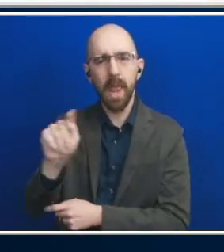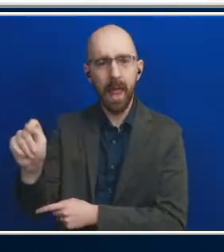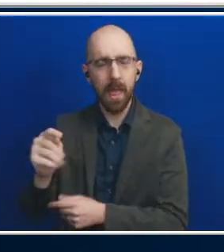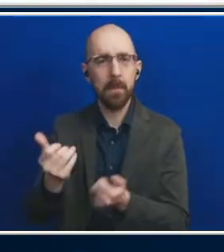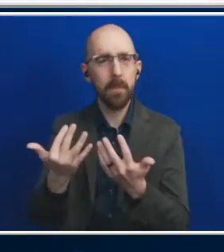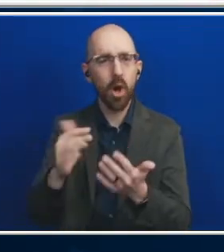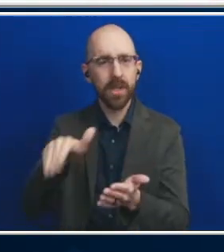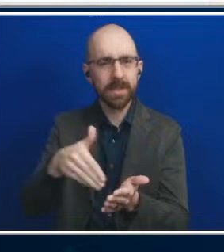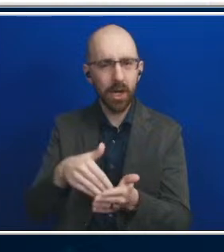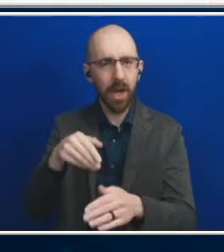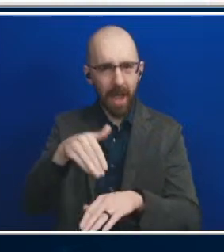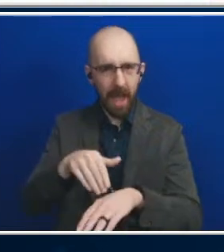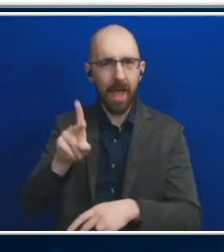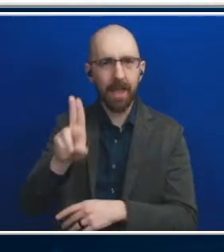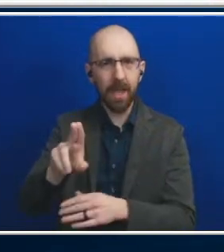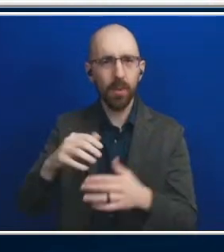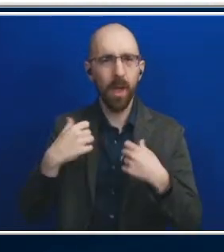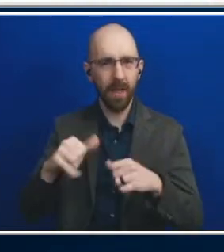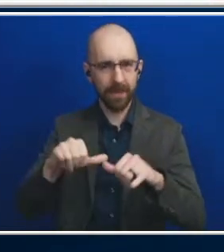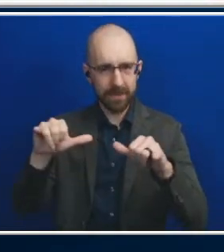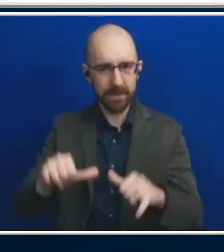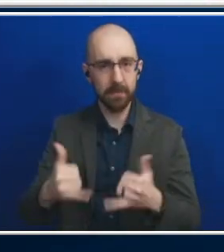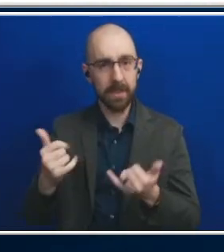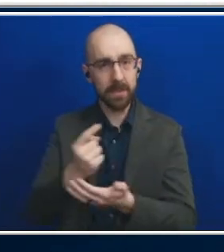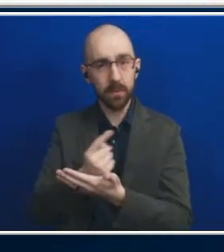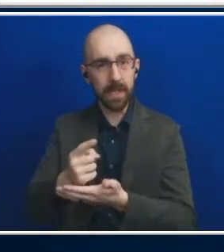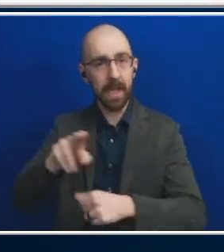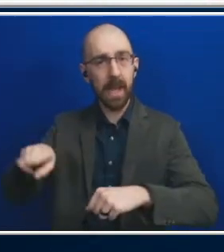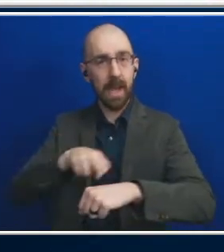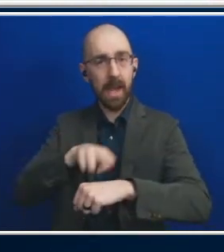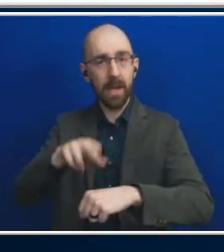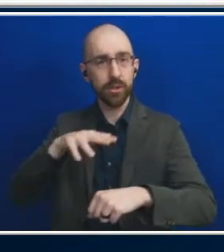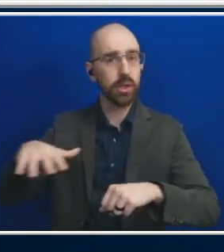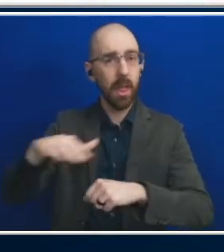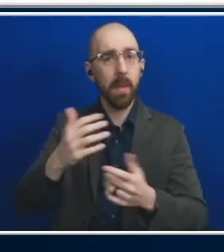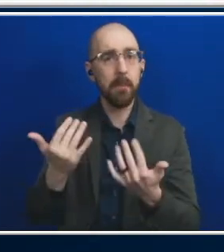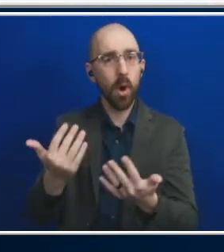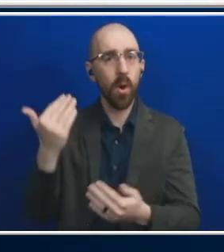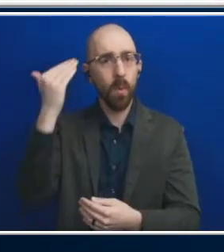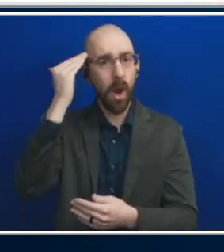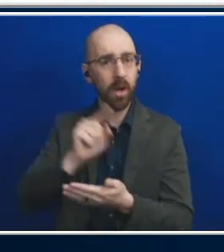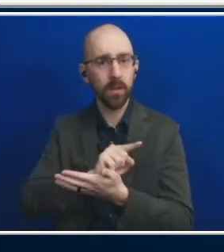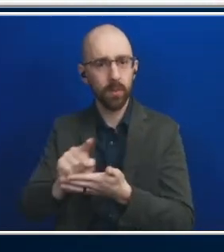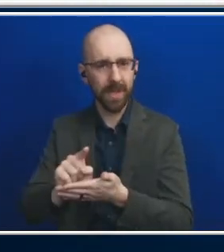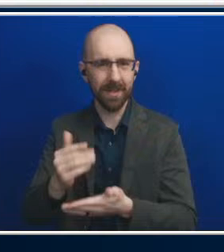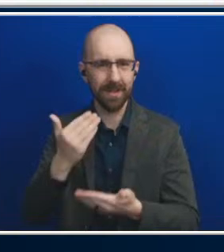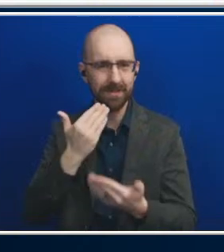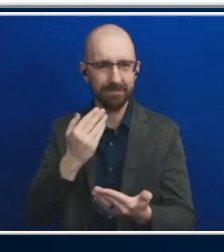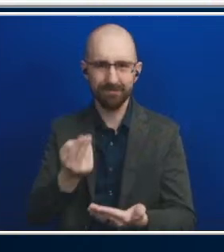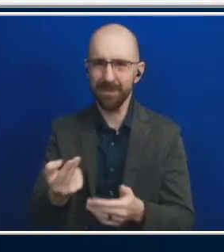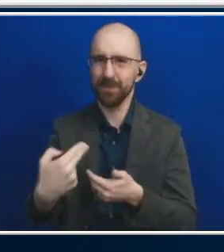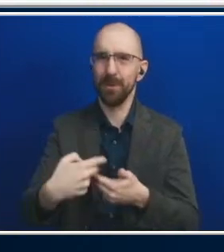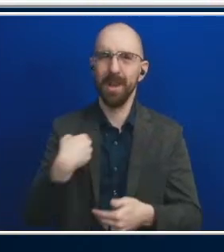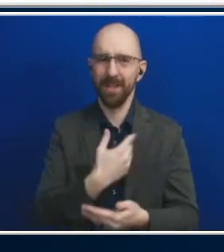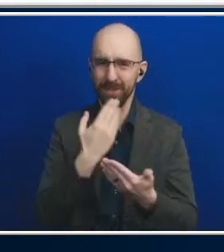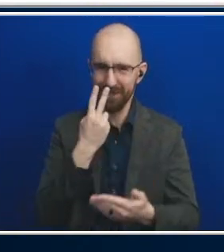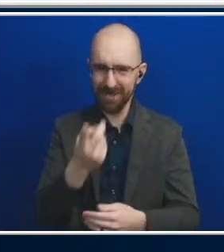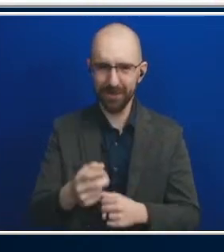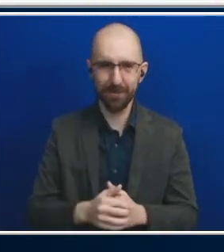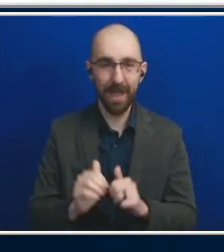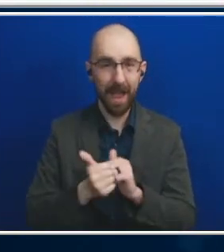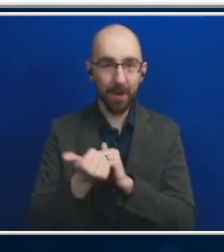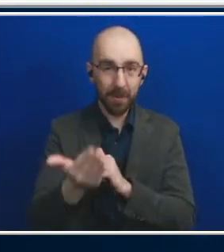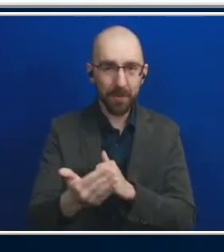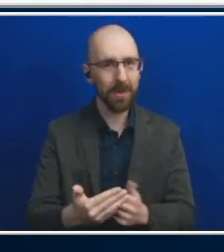Health System. And this week is National Burn Awareness Week. Dr. Bhavsar, always good to see you. How are you? Doing very well. Thank you. Thank you for the